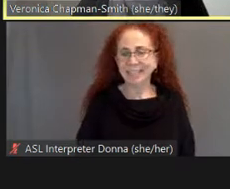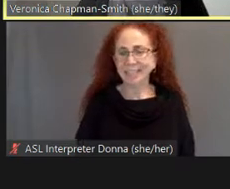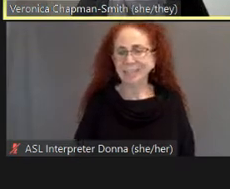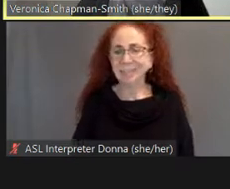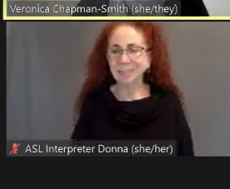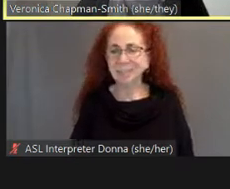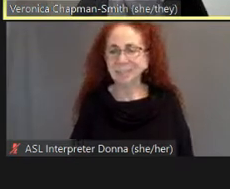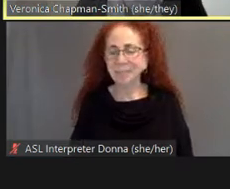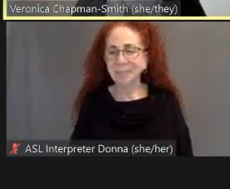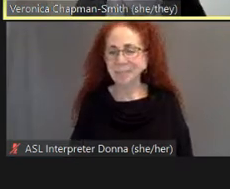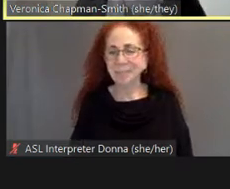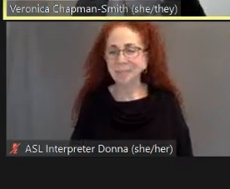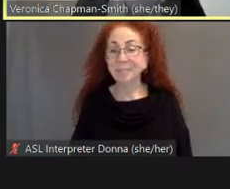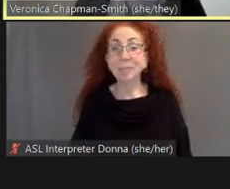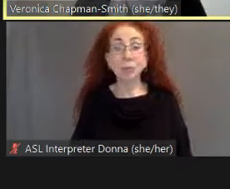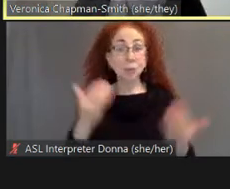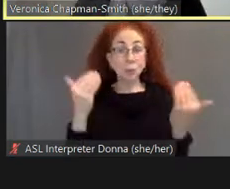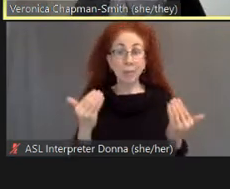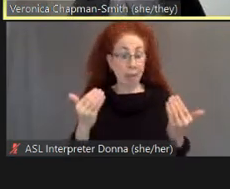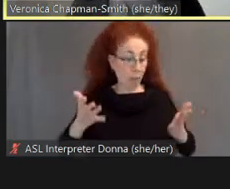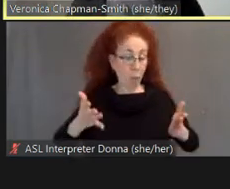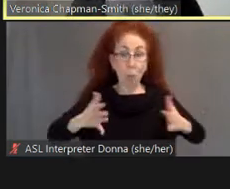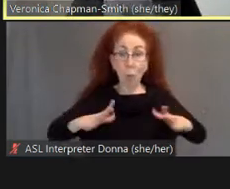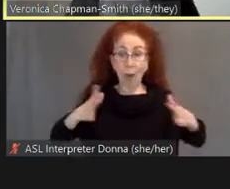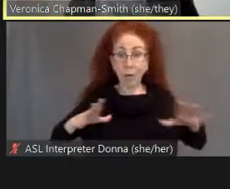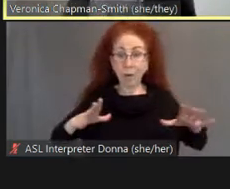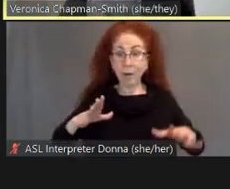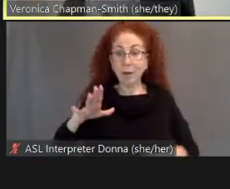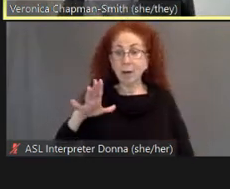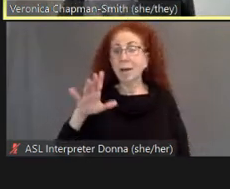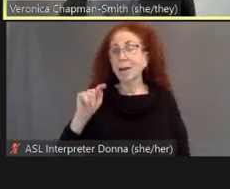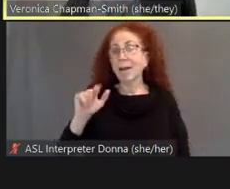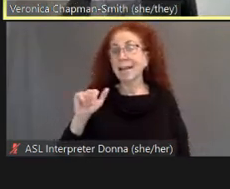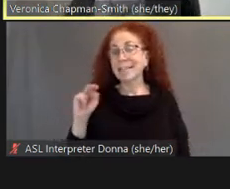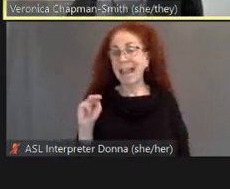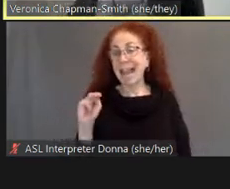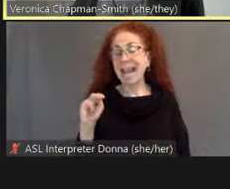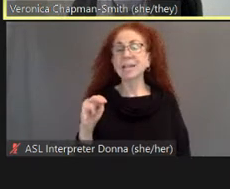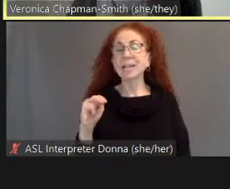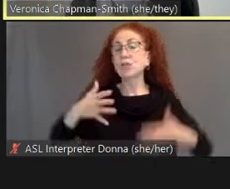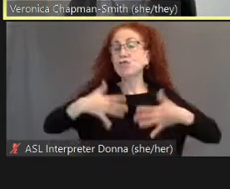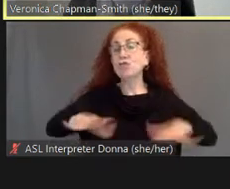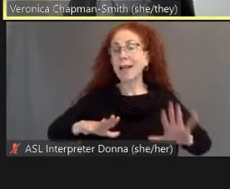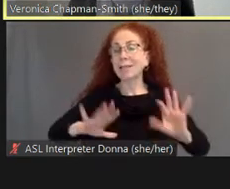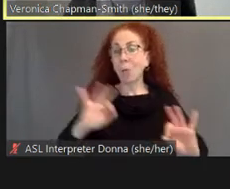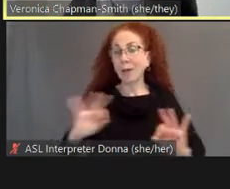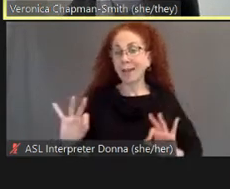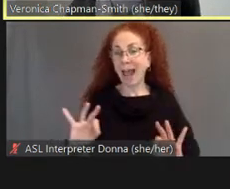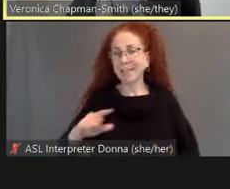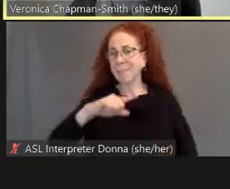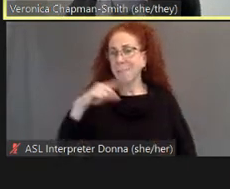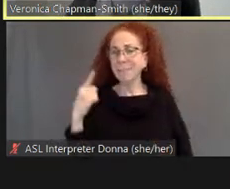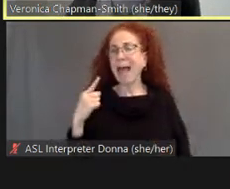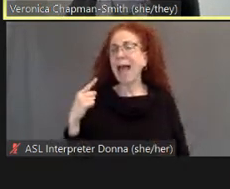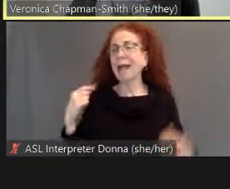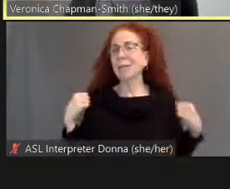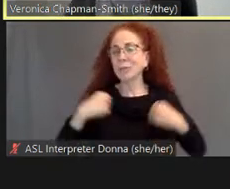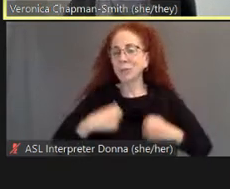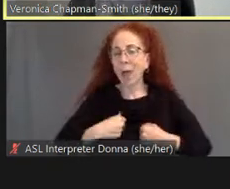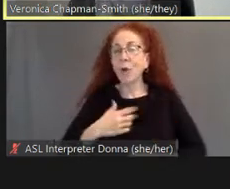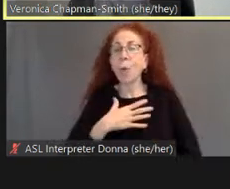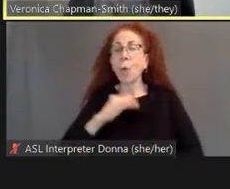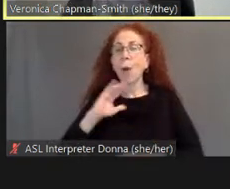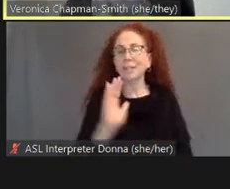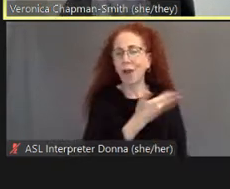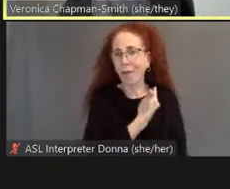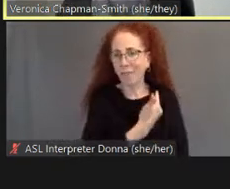head. Today I am wearing a tan polka dot dress with a black sweater and a white flowy scarf.